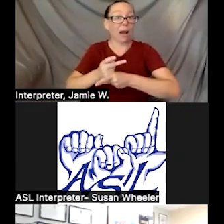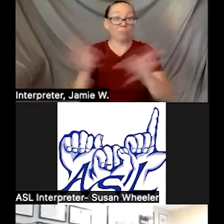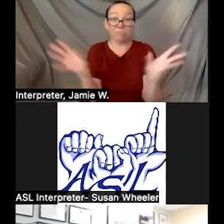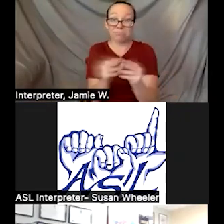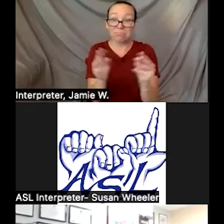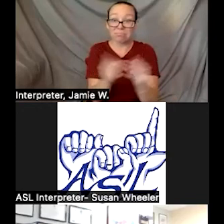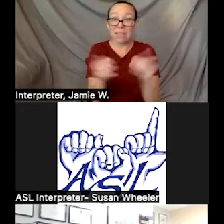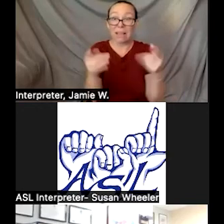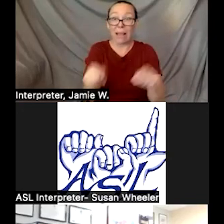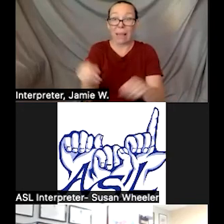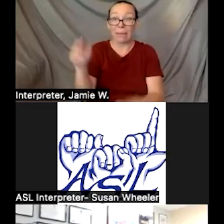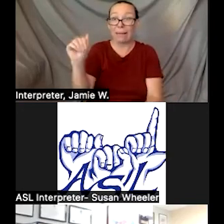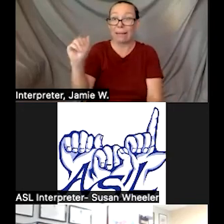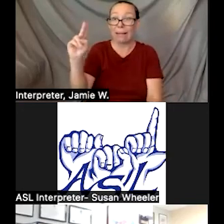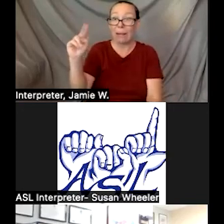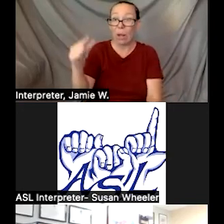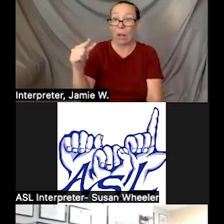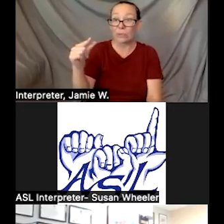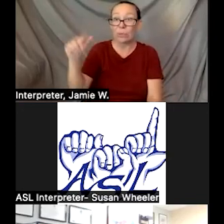You should have, or you may have